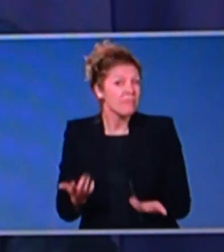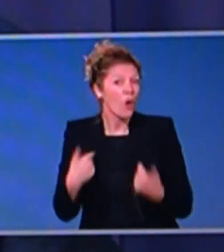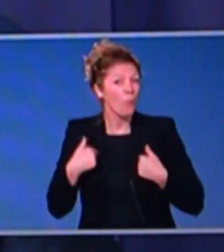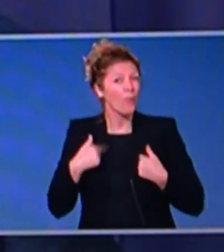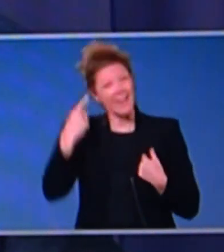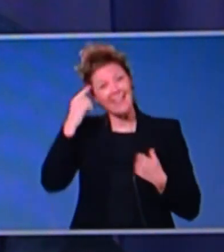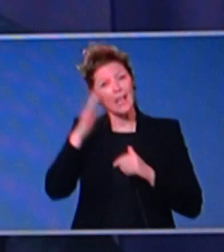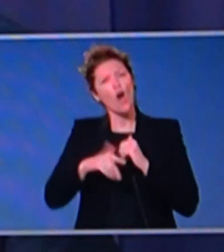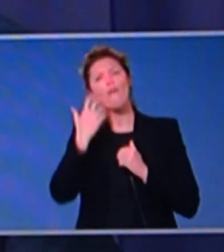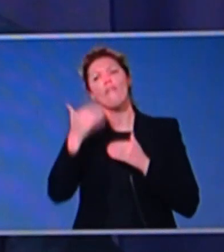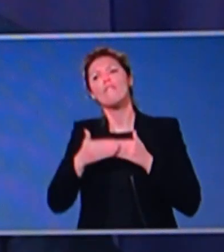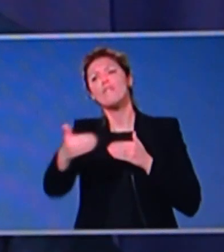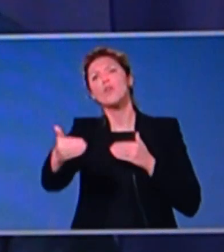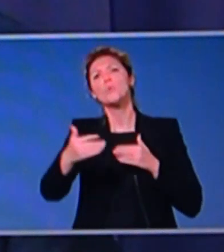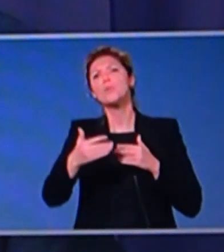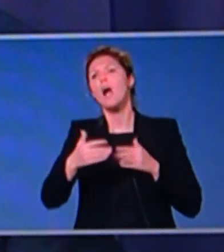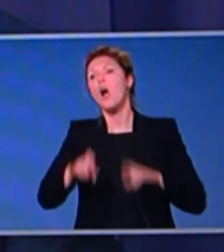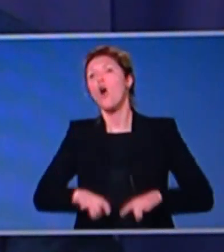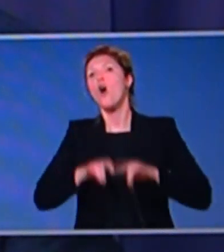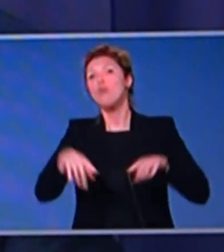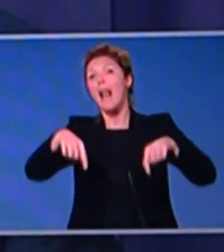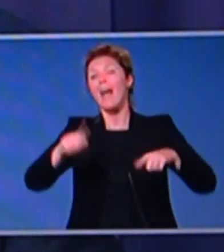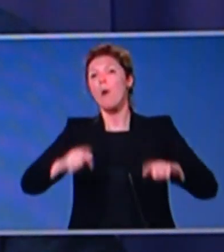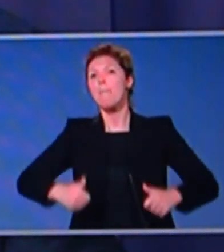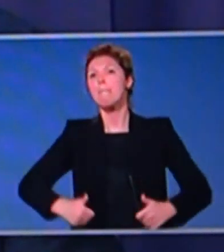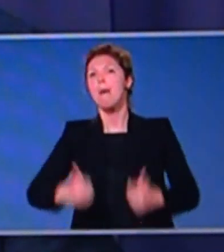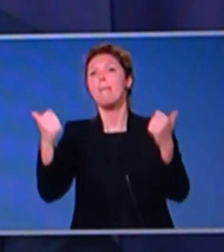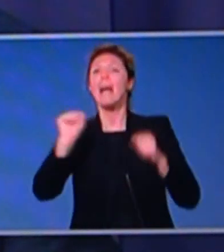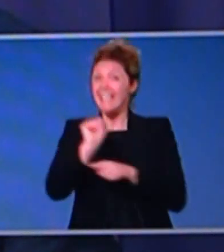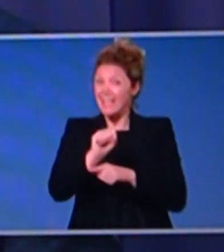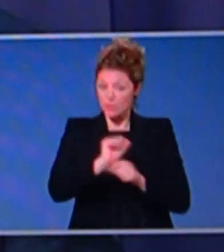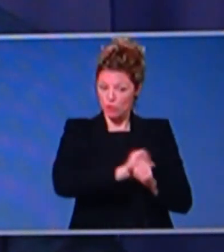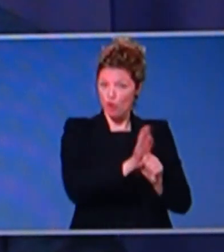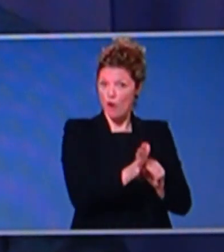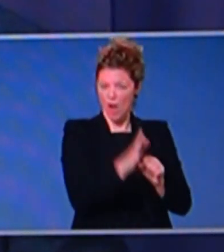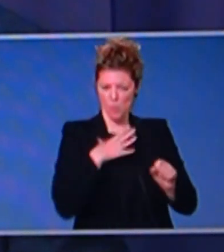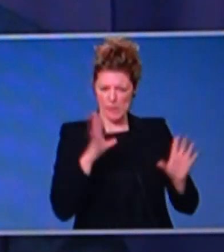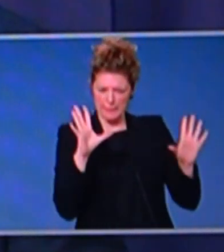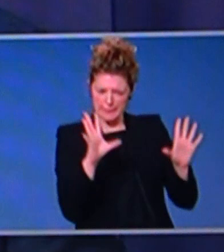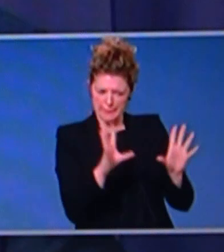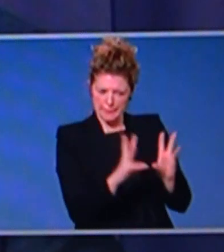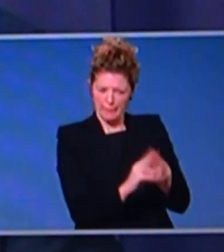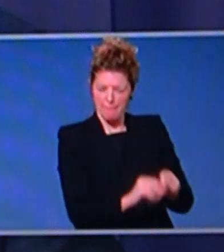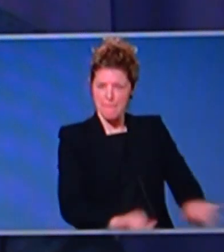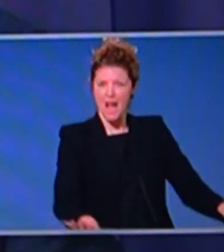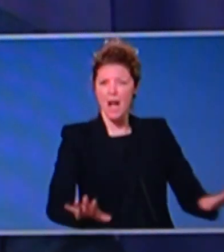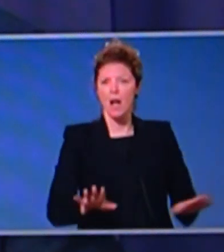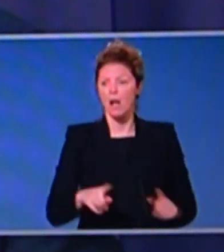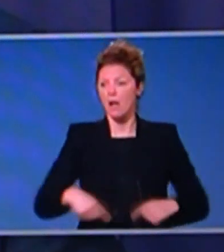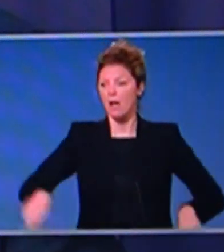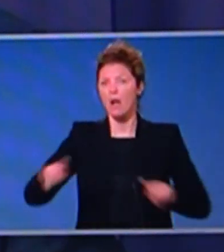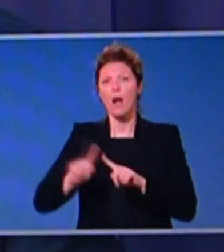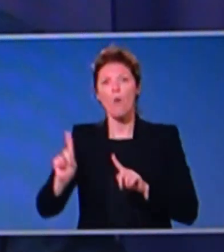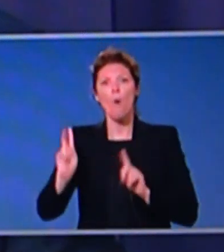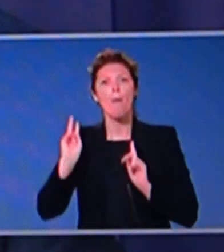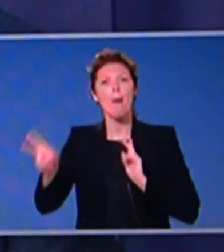on what success looks like for our country. And it's not just beating the virus. It's about ensuring that we can get Australia back to